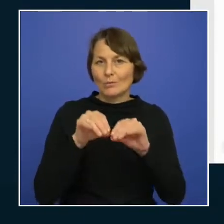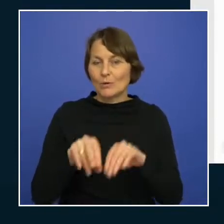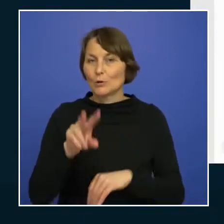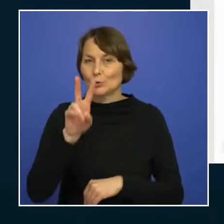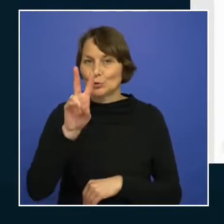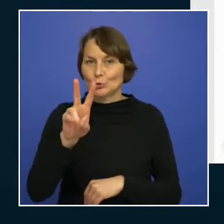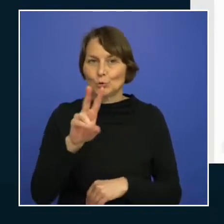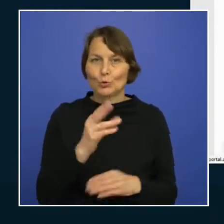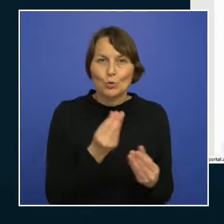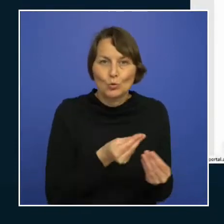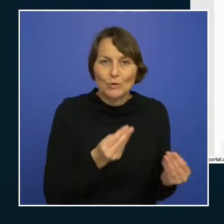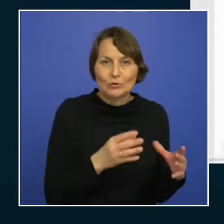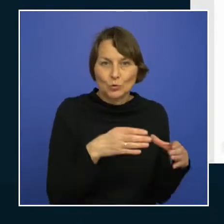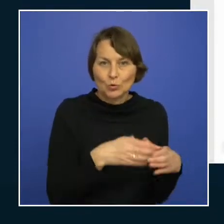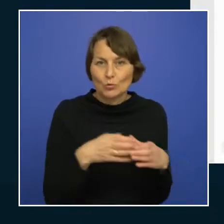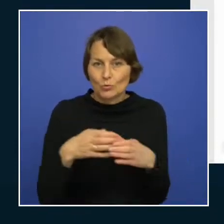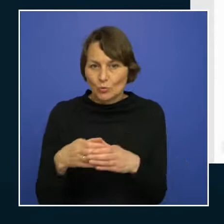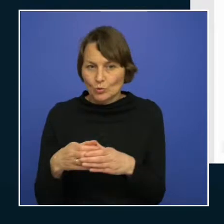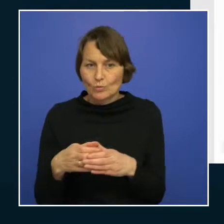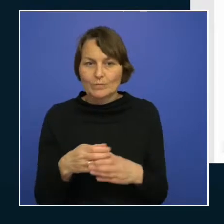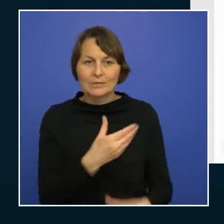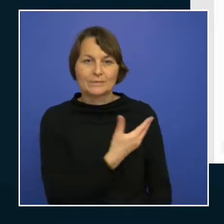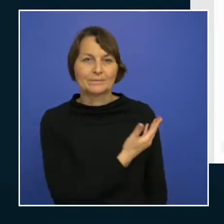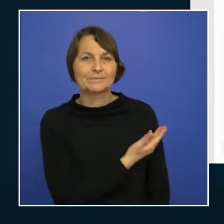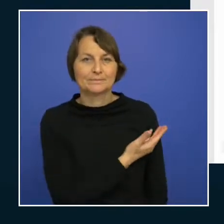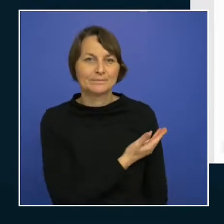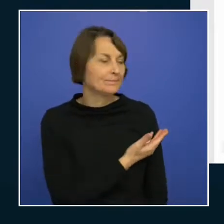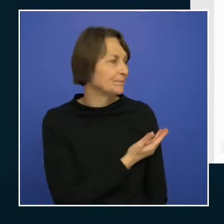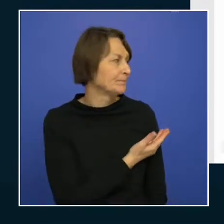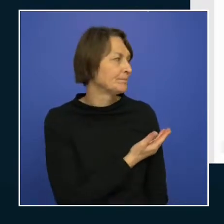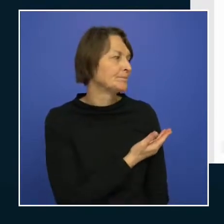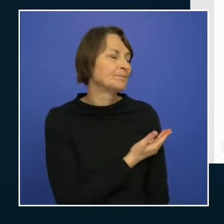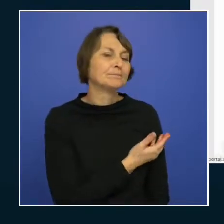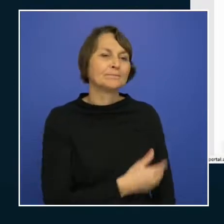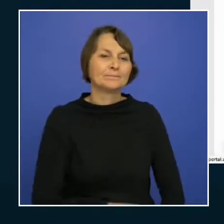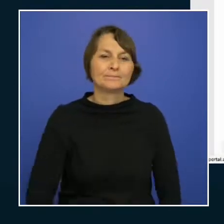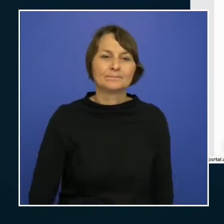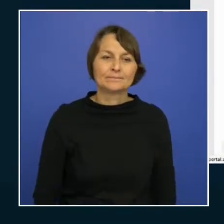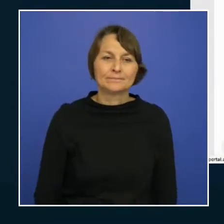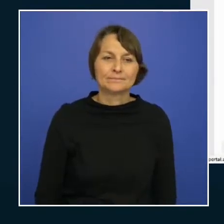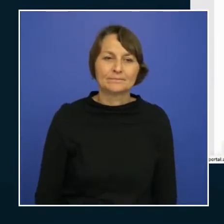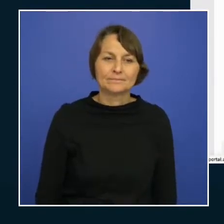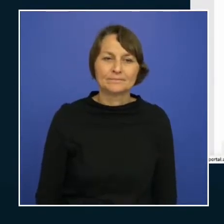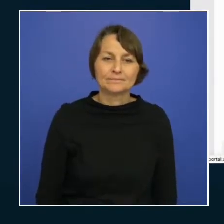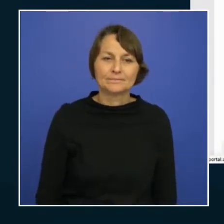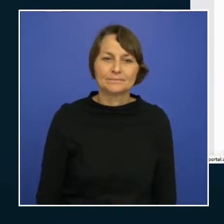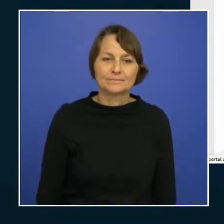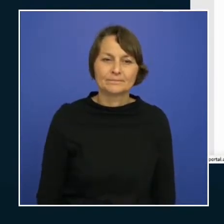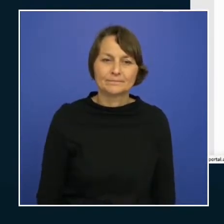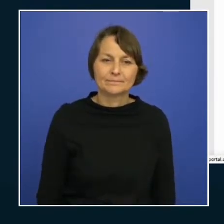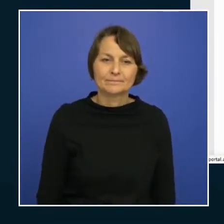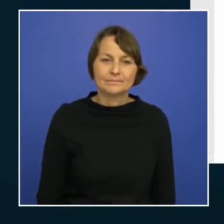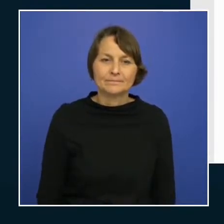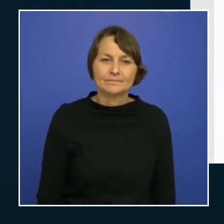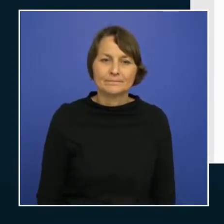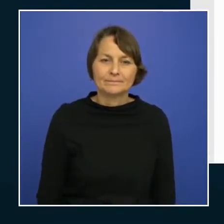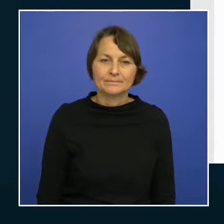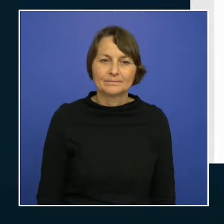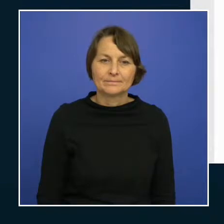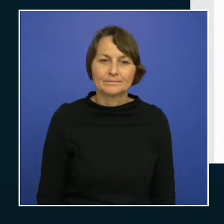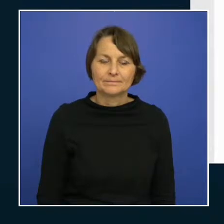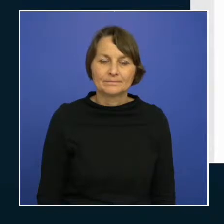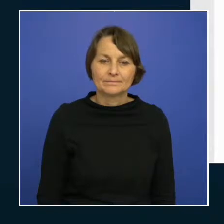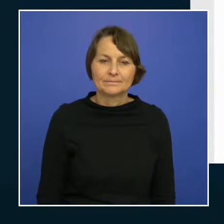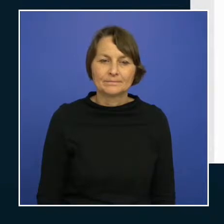2 subscriptions, a management subscription like we just looked at, and a landing zone subscription, and these are part of